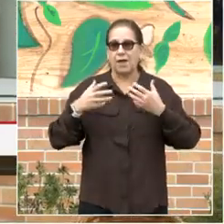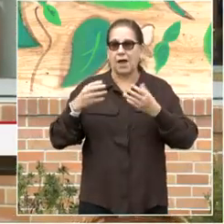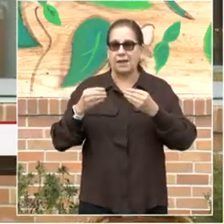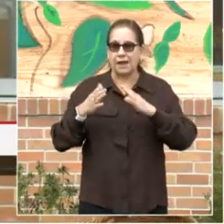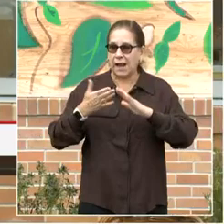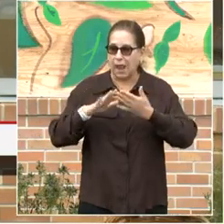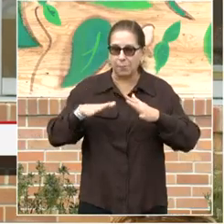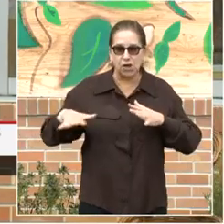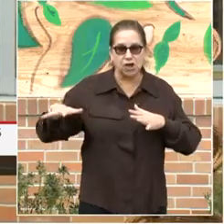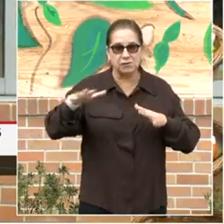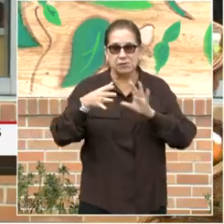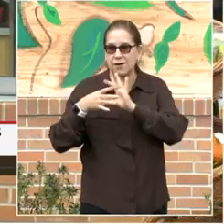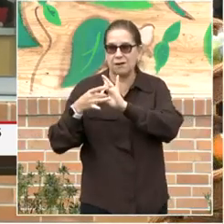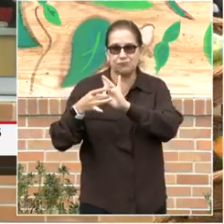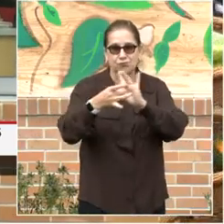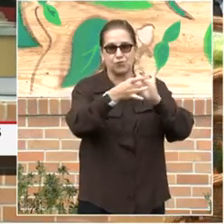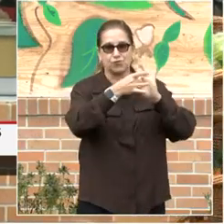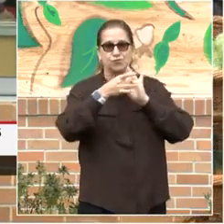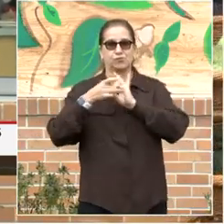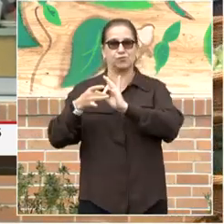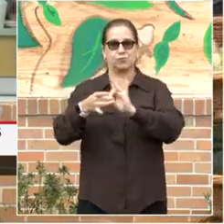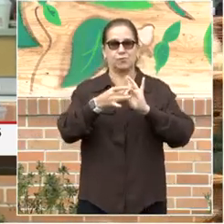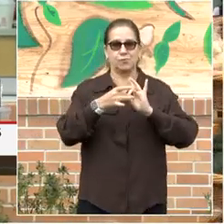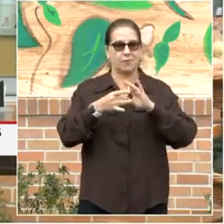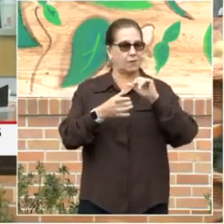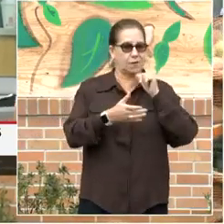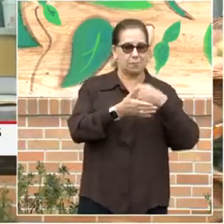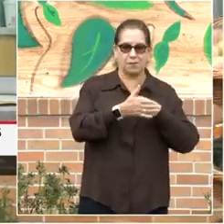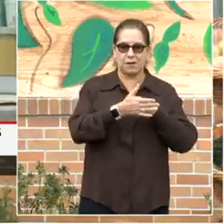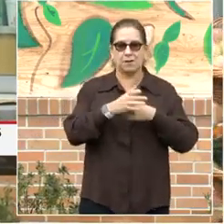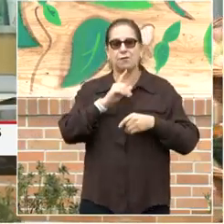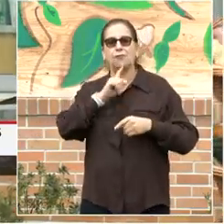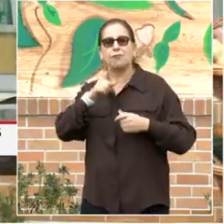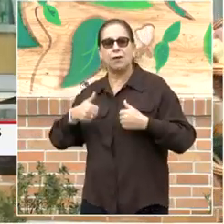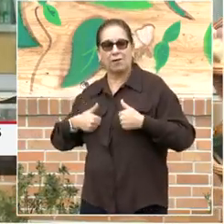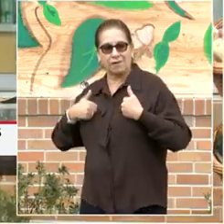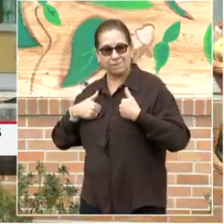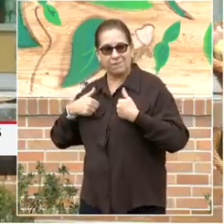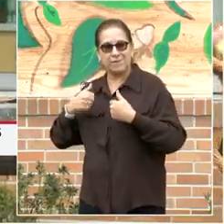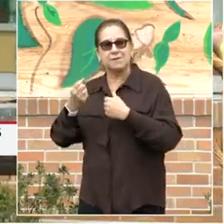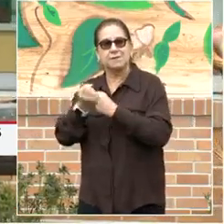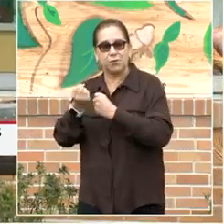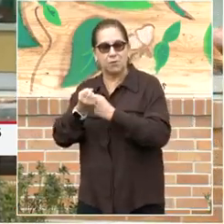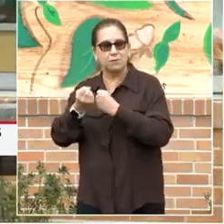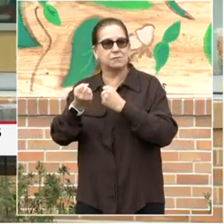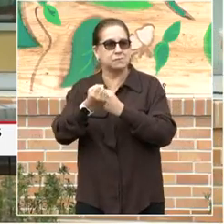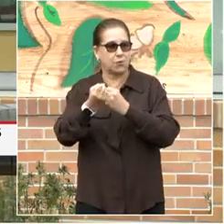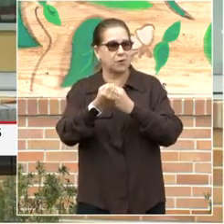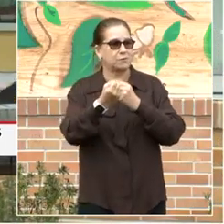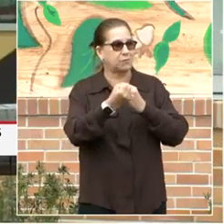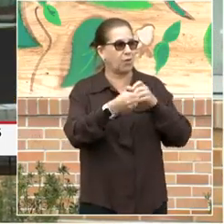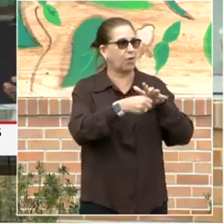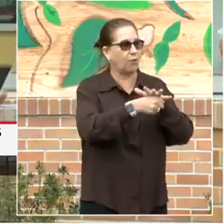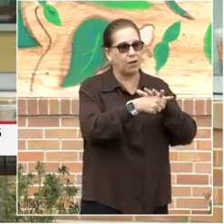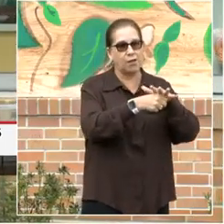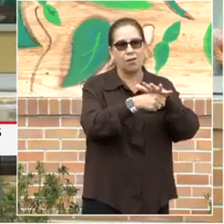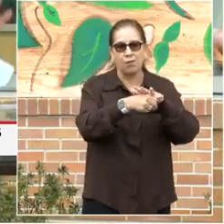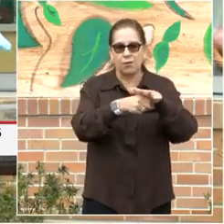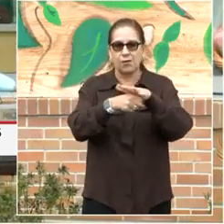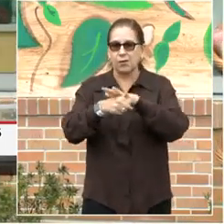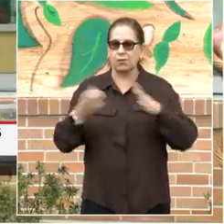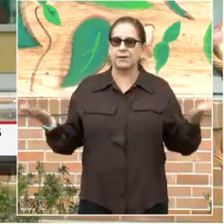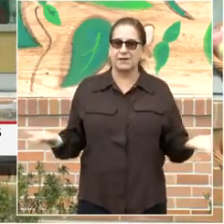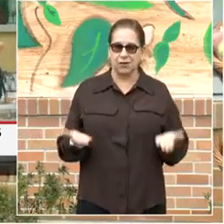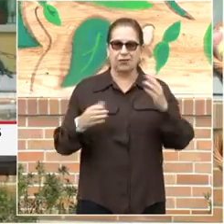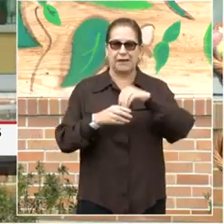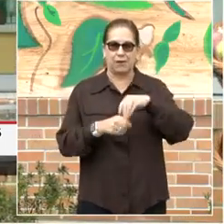want to keep them around. And you want to support them at location after location after location right here in Washington, D.C. Ladies